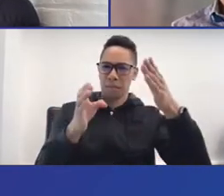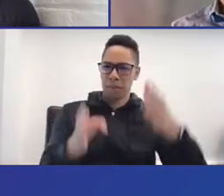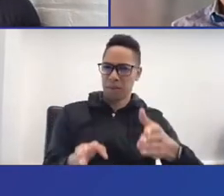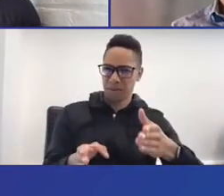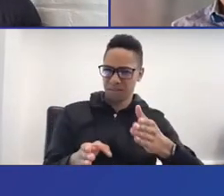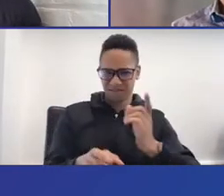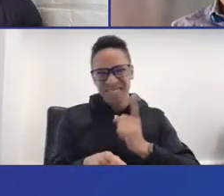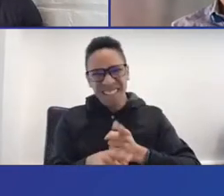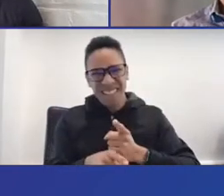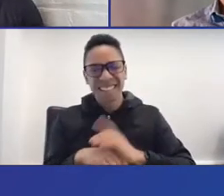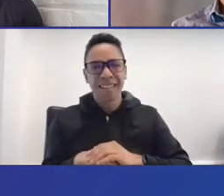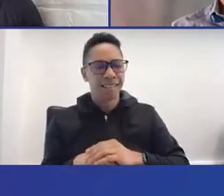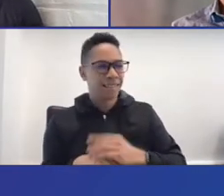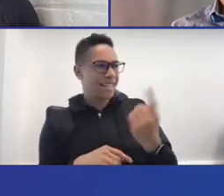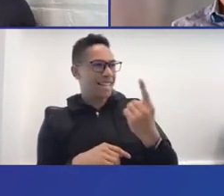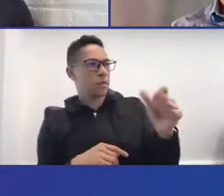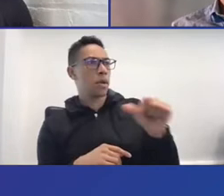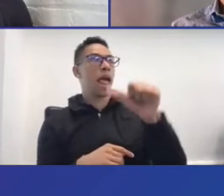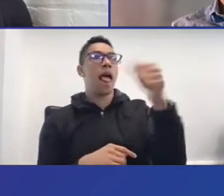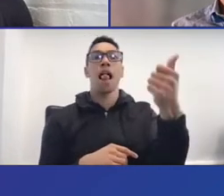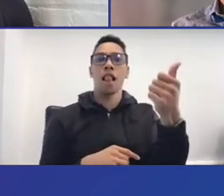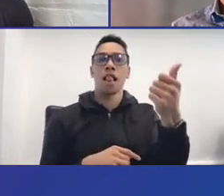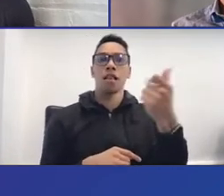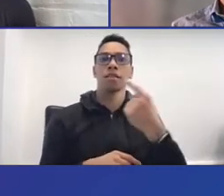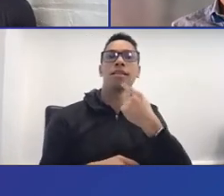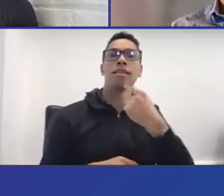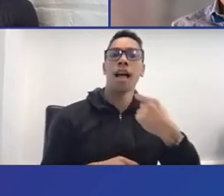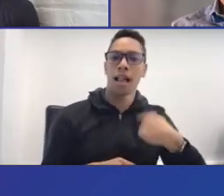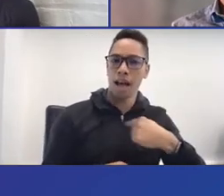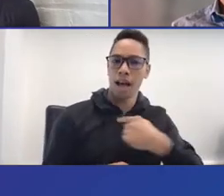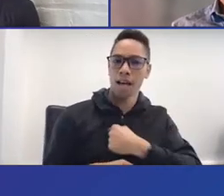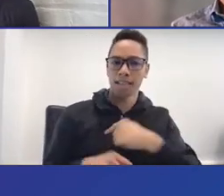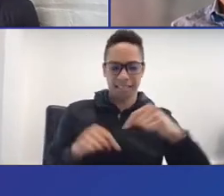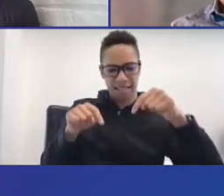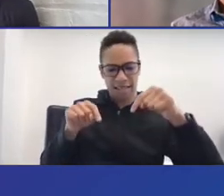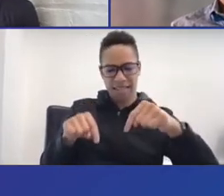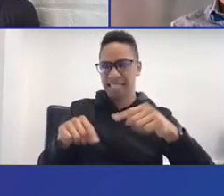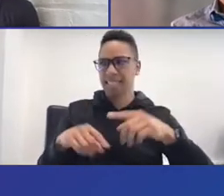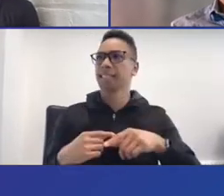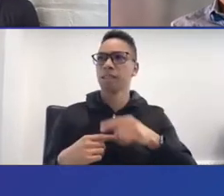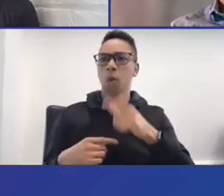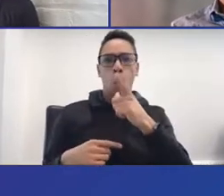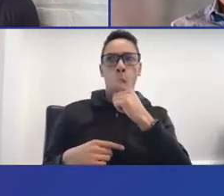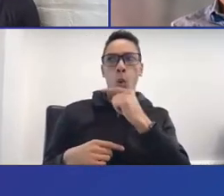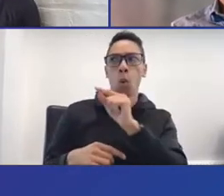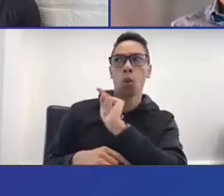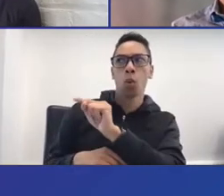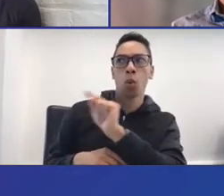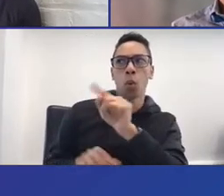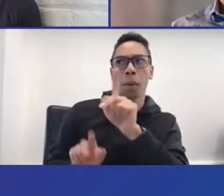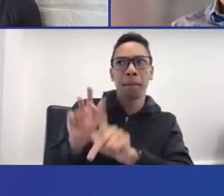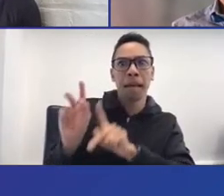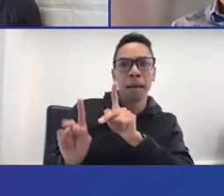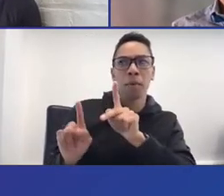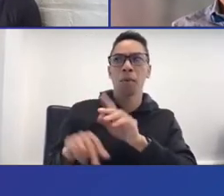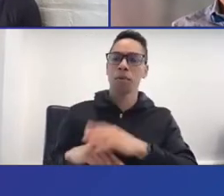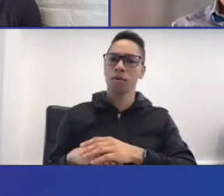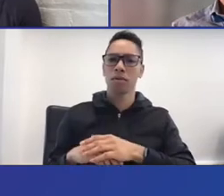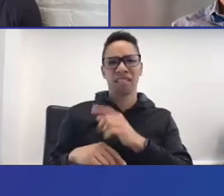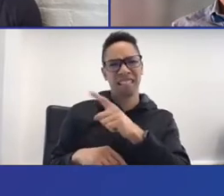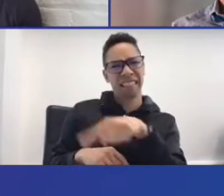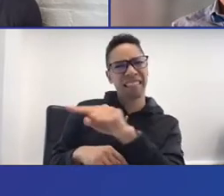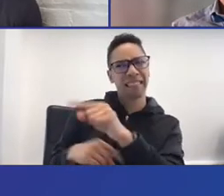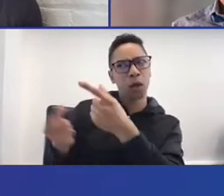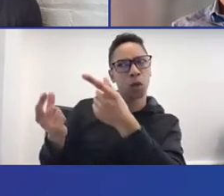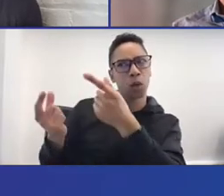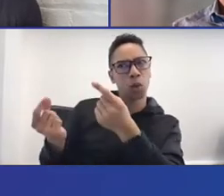That someone else is telling us what this thing is, or who these people are, or what they do, right?